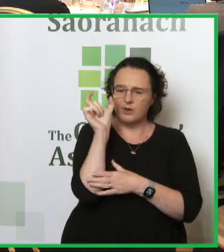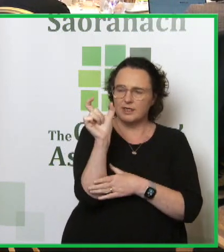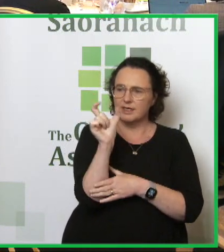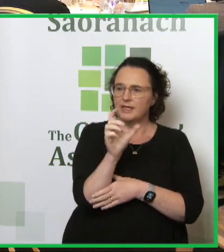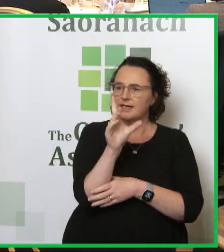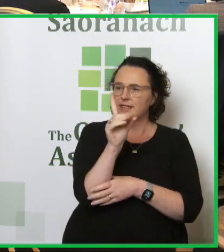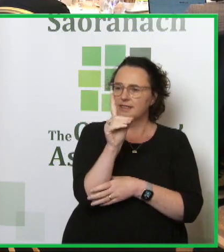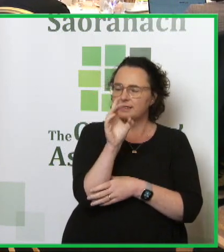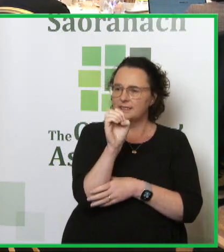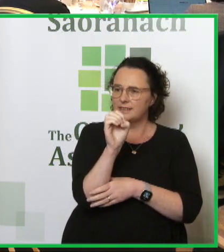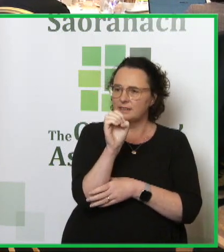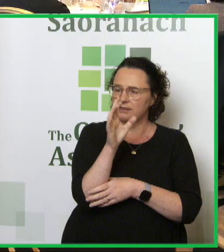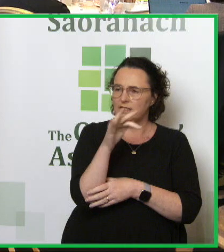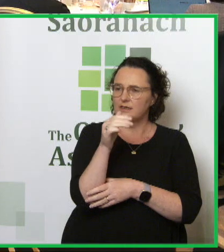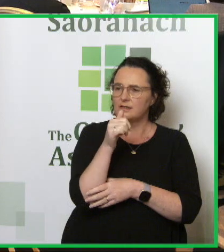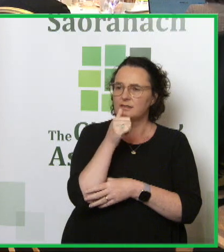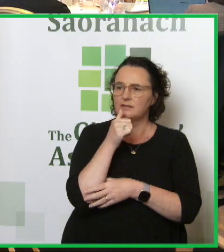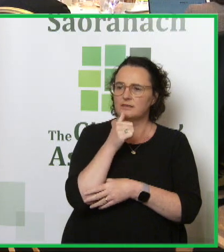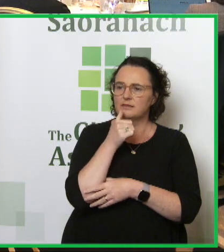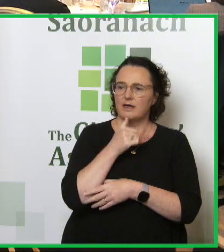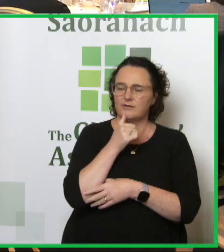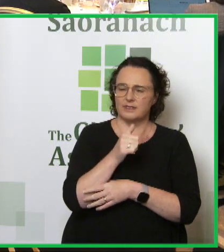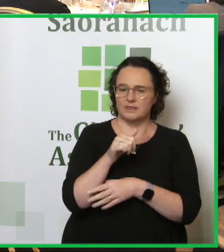D, tolerance, I don't believe it's